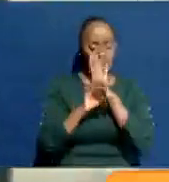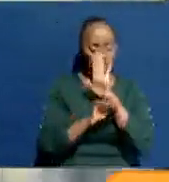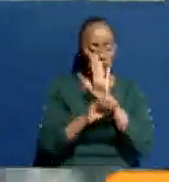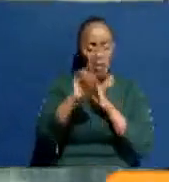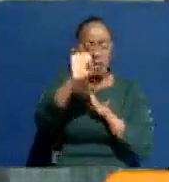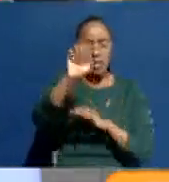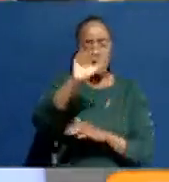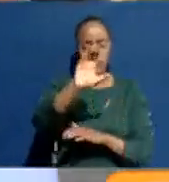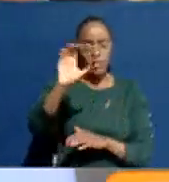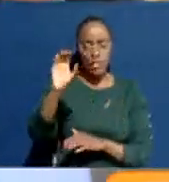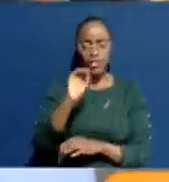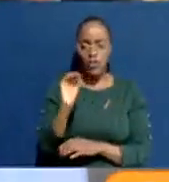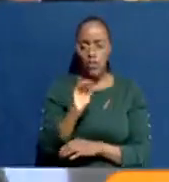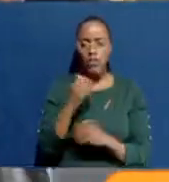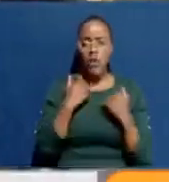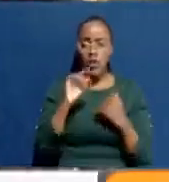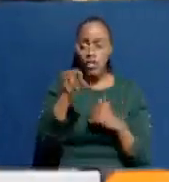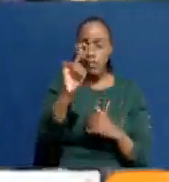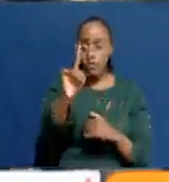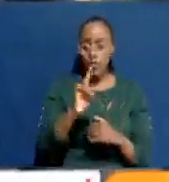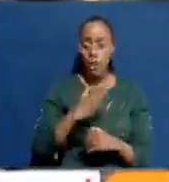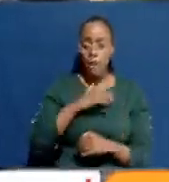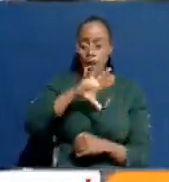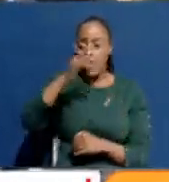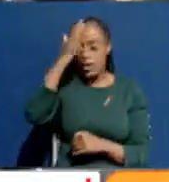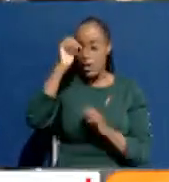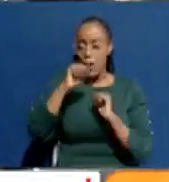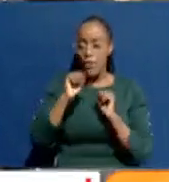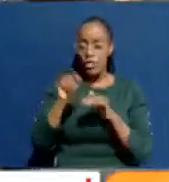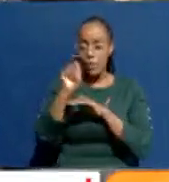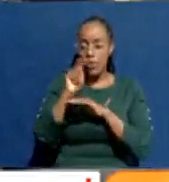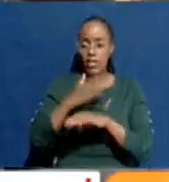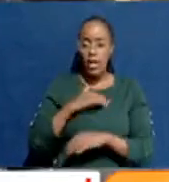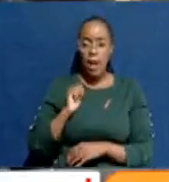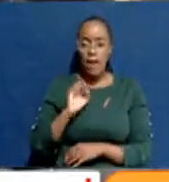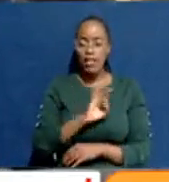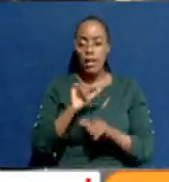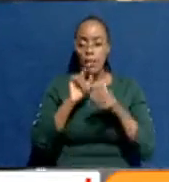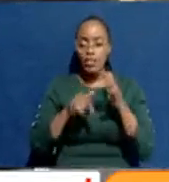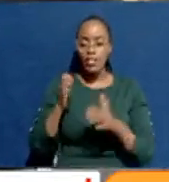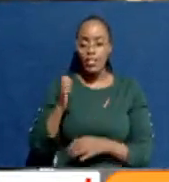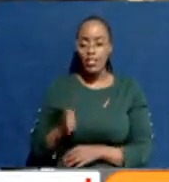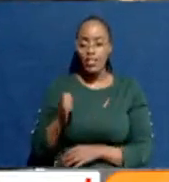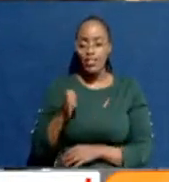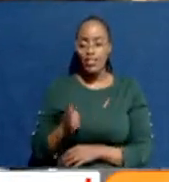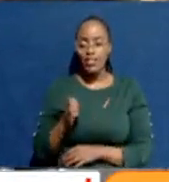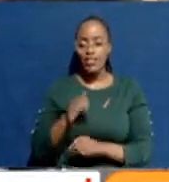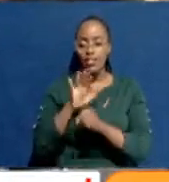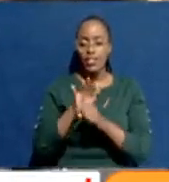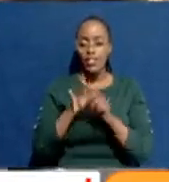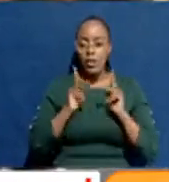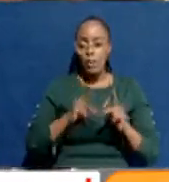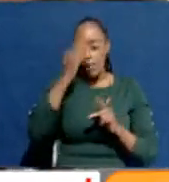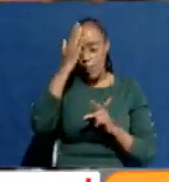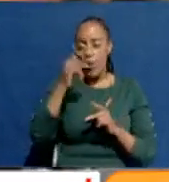at the EACC. I want them to come to my county so that they can train my staff on ethics, because most people, you know, some